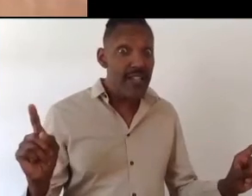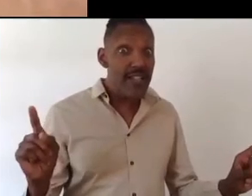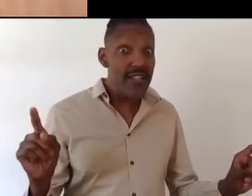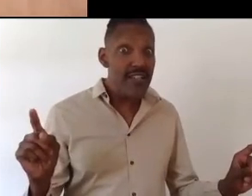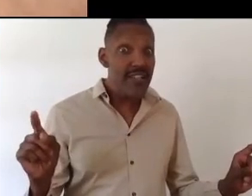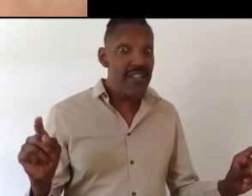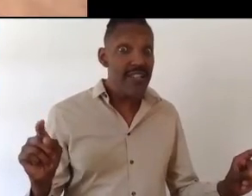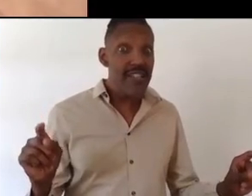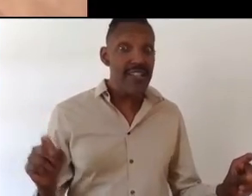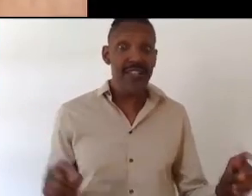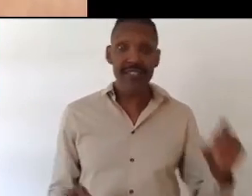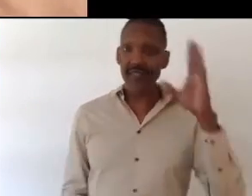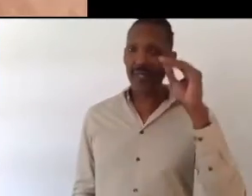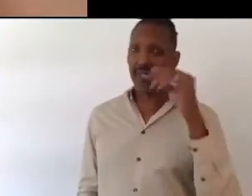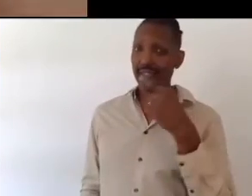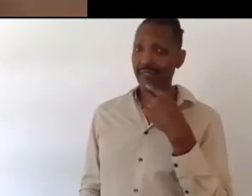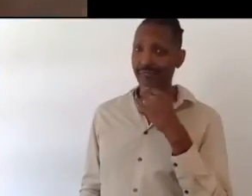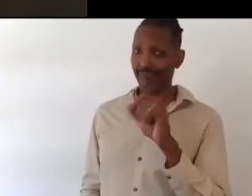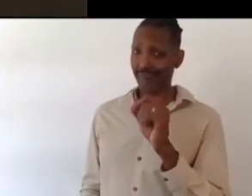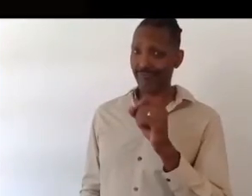Hattie, it floats now.